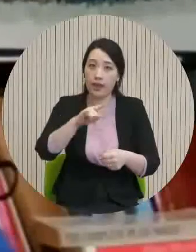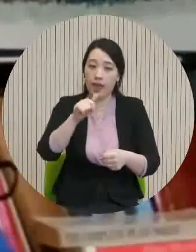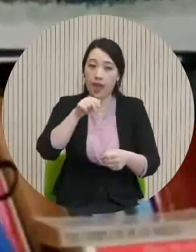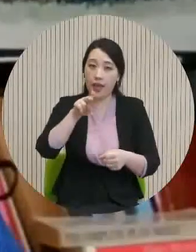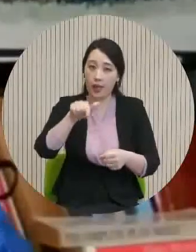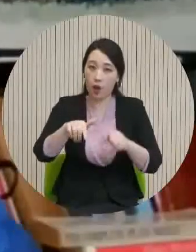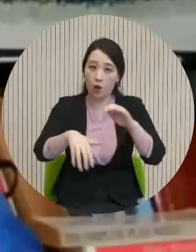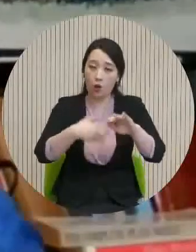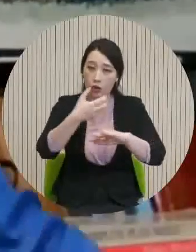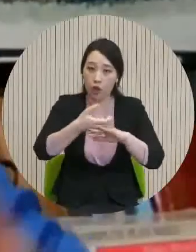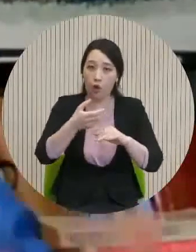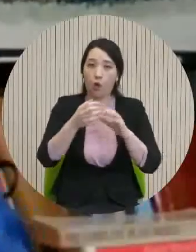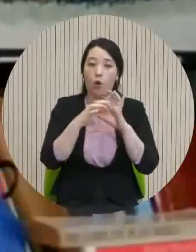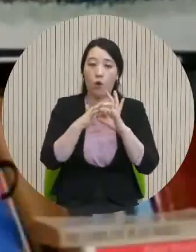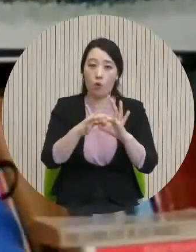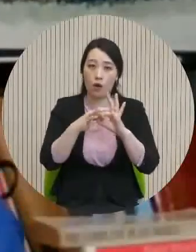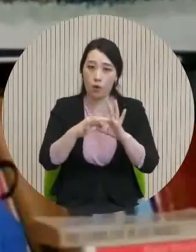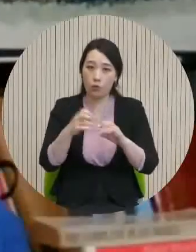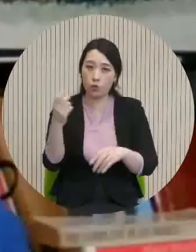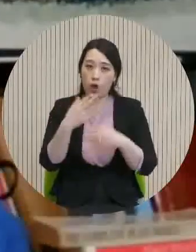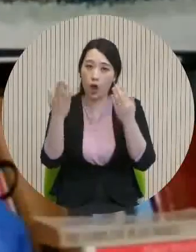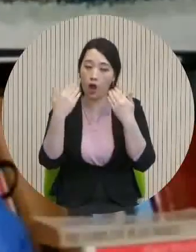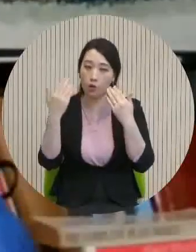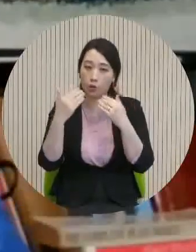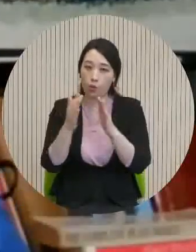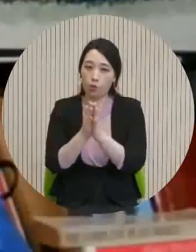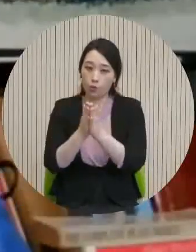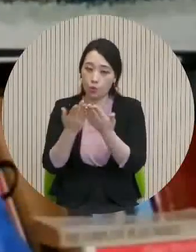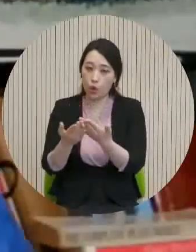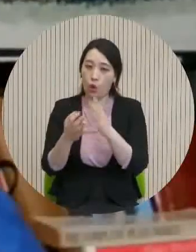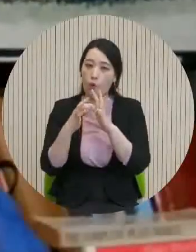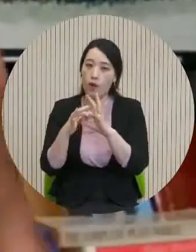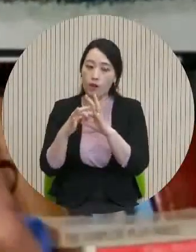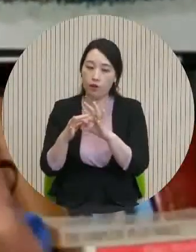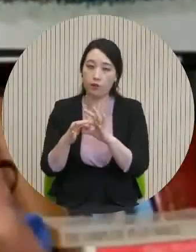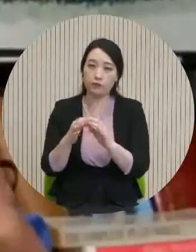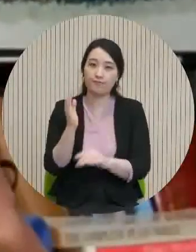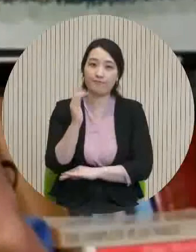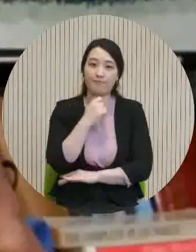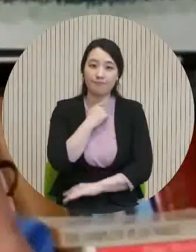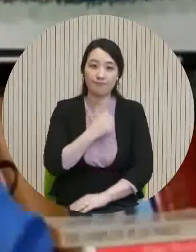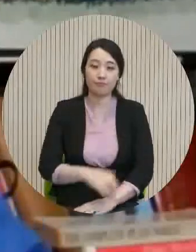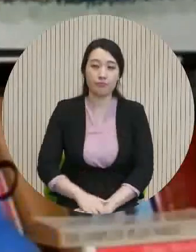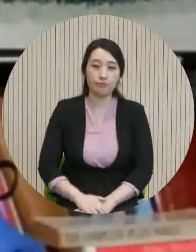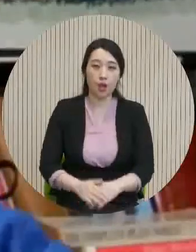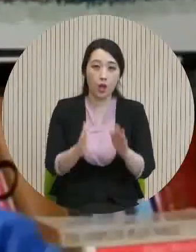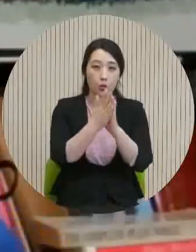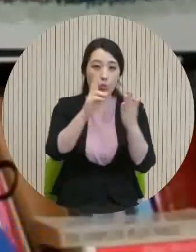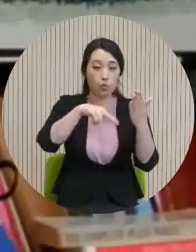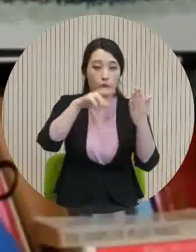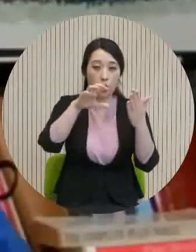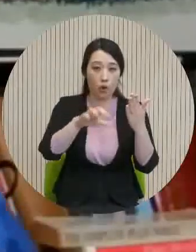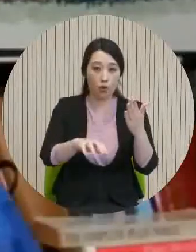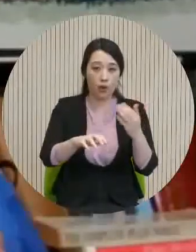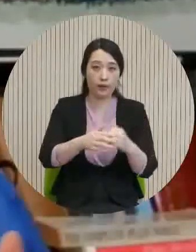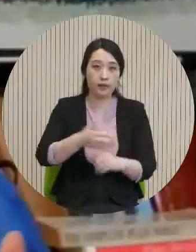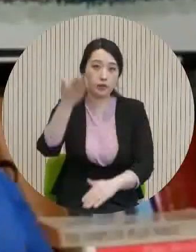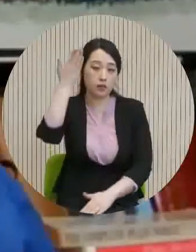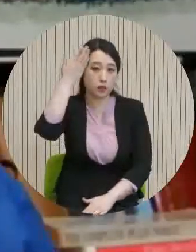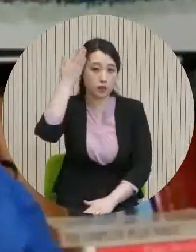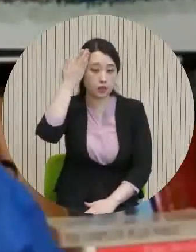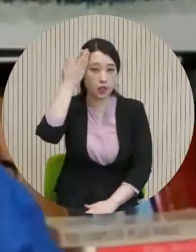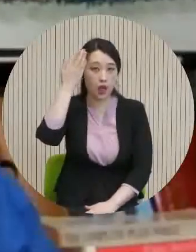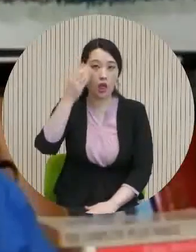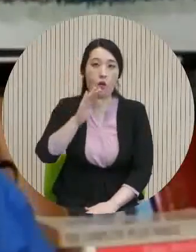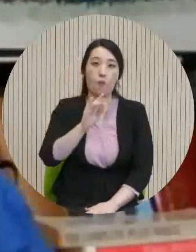hold. Our libraries are, of course, wonderful places where there's lots of knowledge for learning.